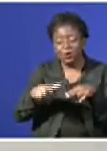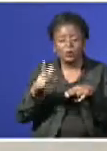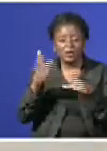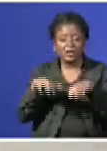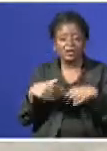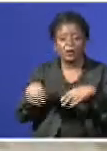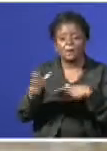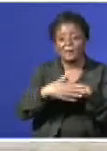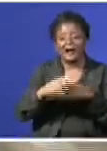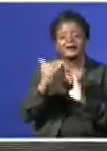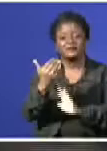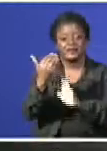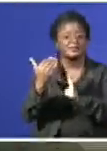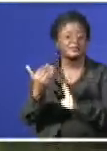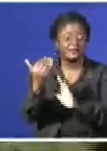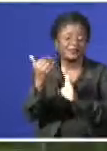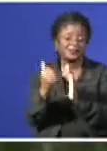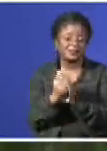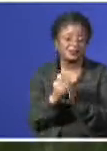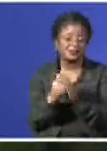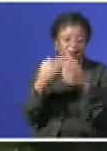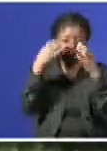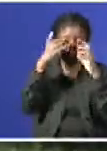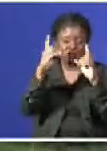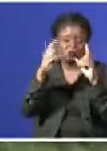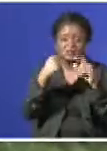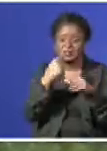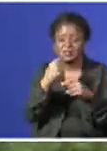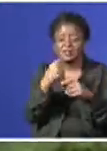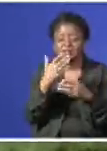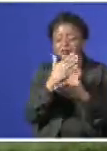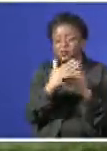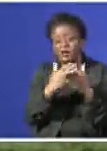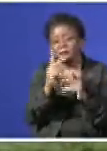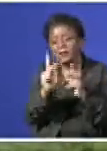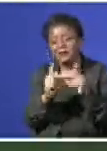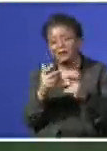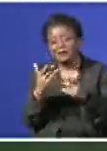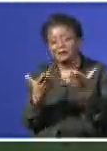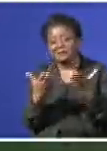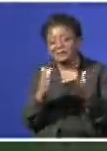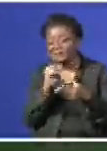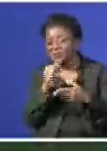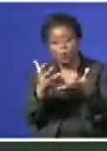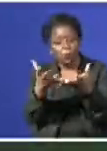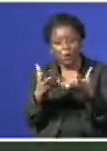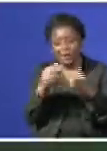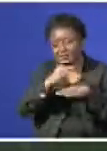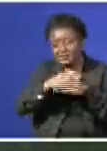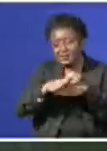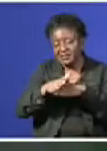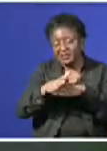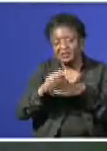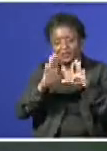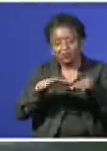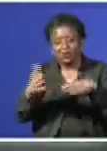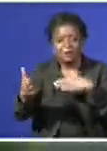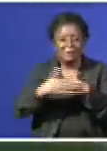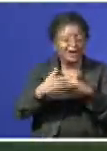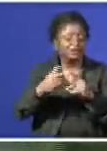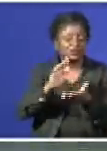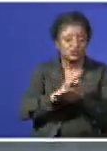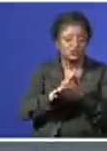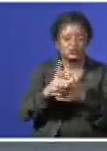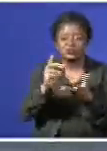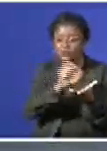face-to-face. Education officials say some parents may be reluctant to send their children back to school to take the exams.